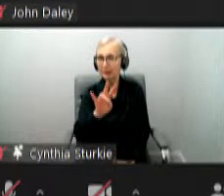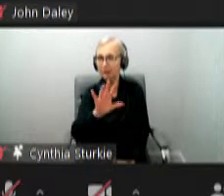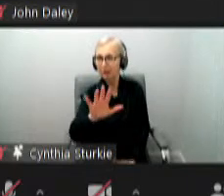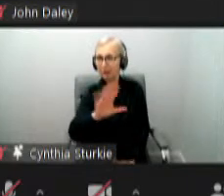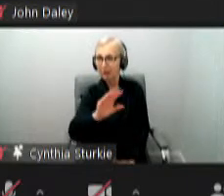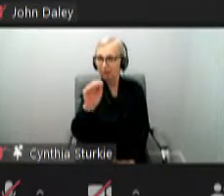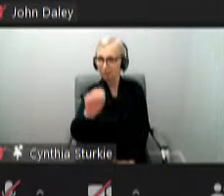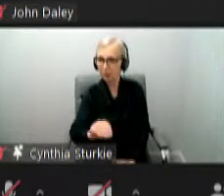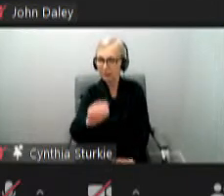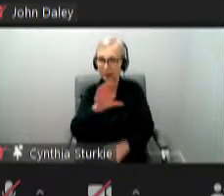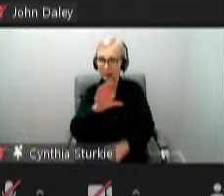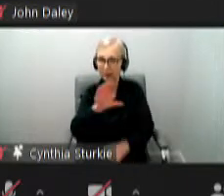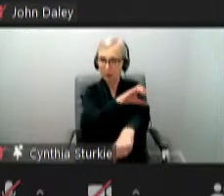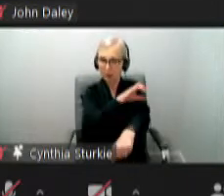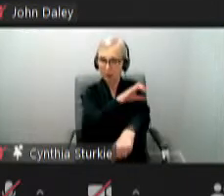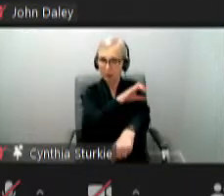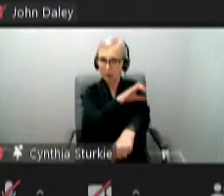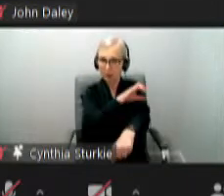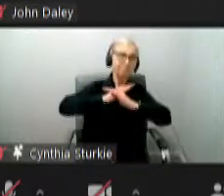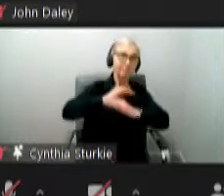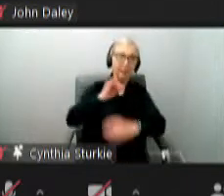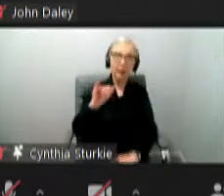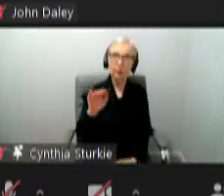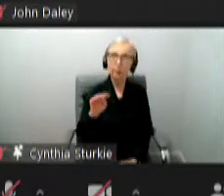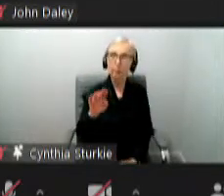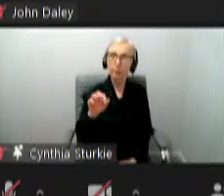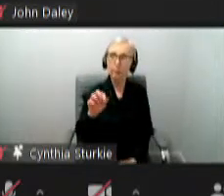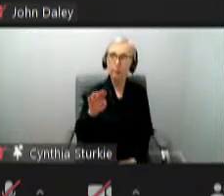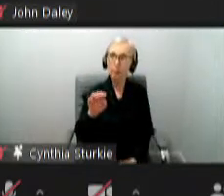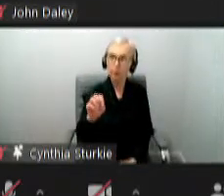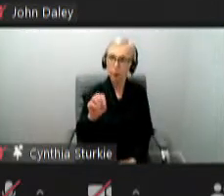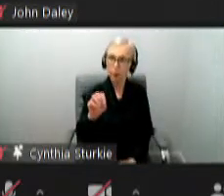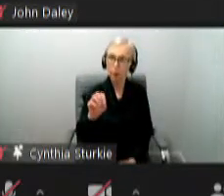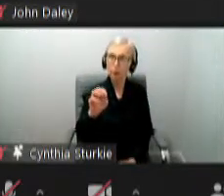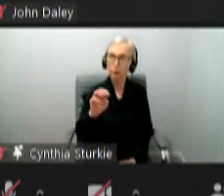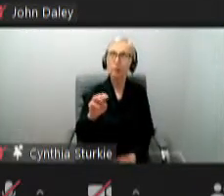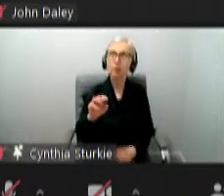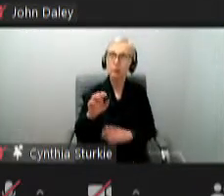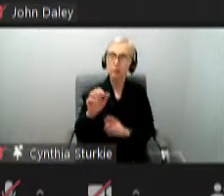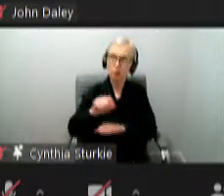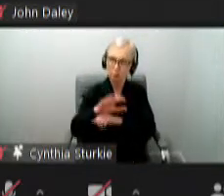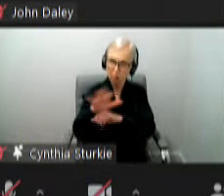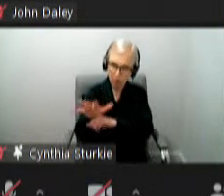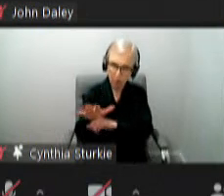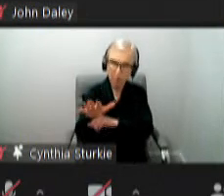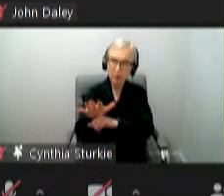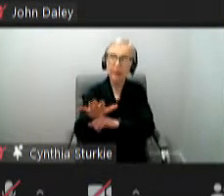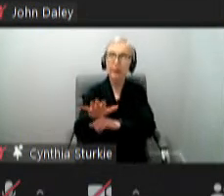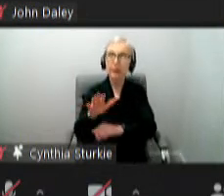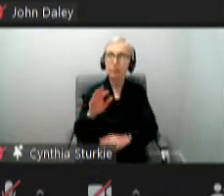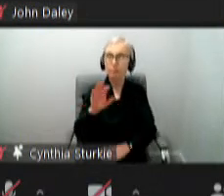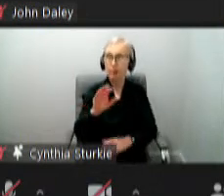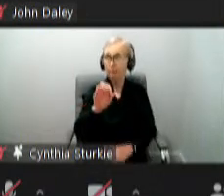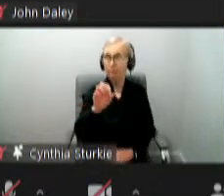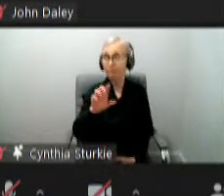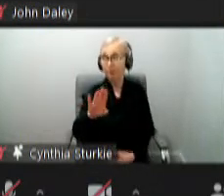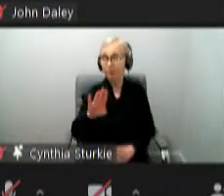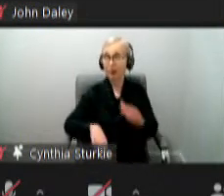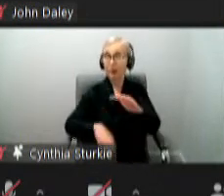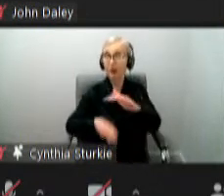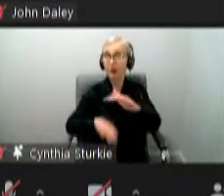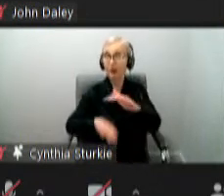of Coloradans are immune to Omicron. They think that by mid-February, that number will get up to 80%. And similar